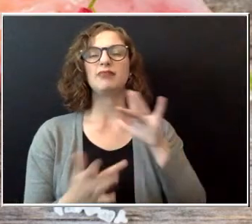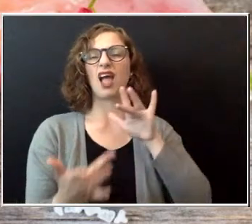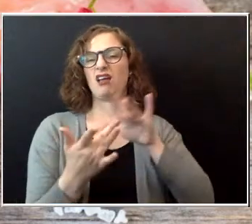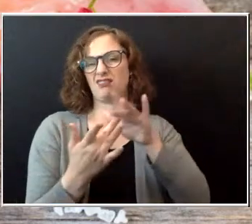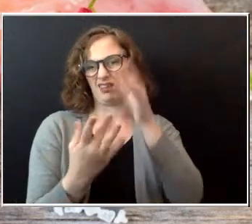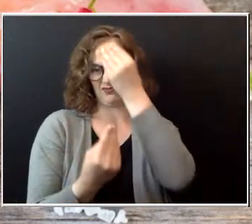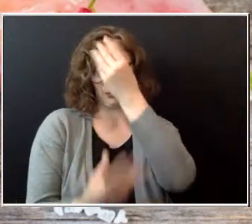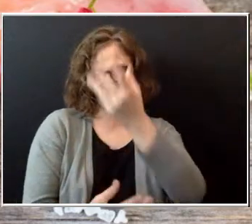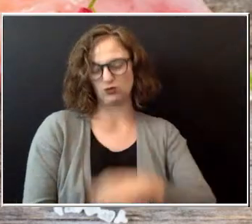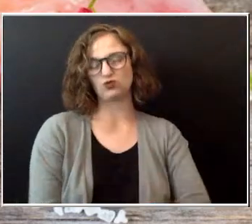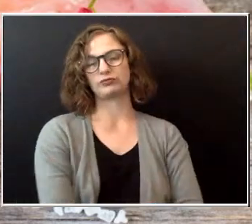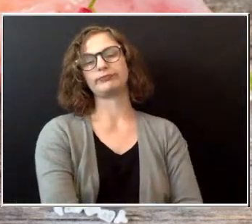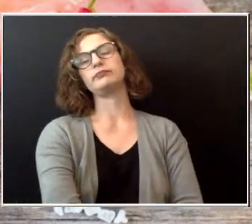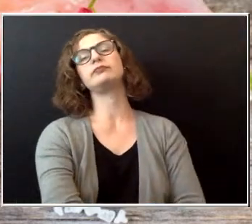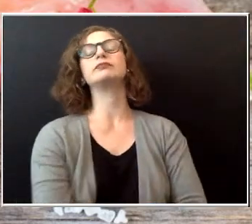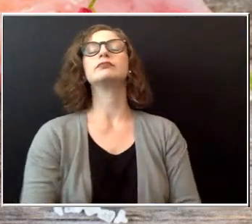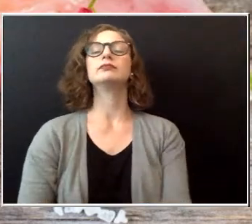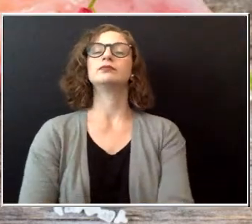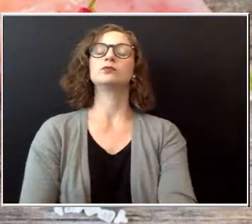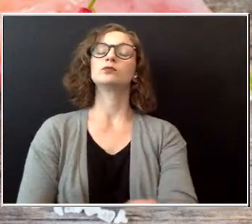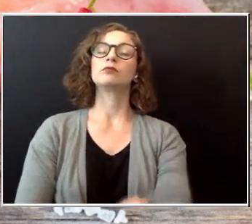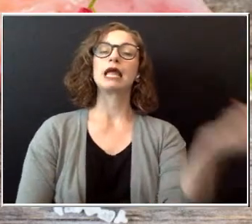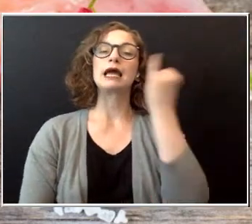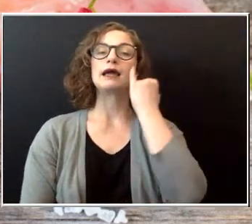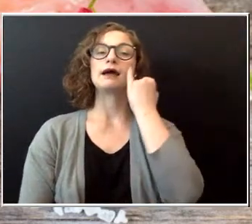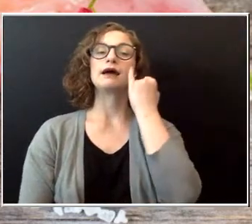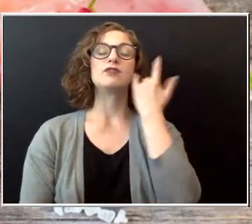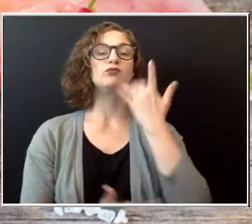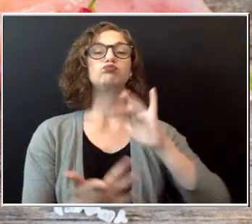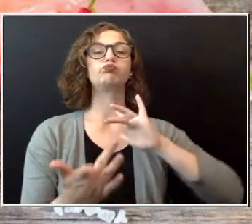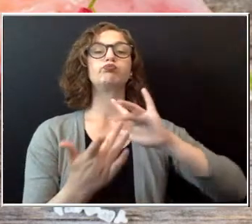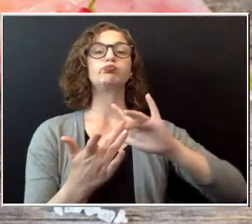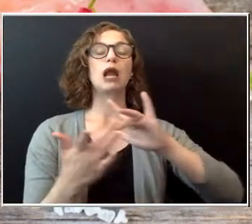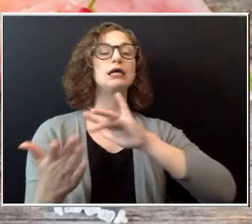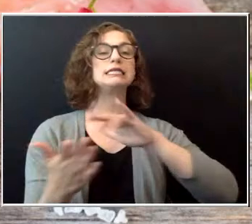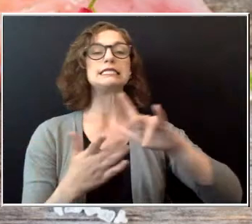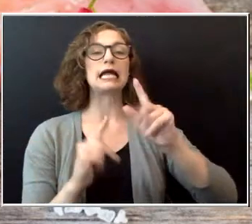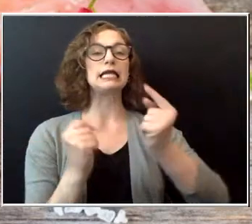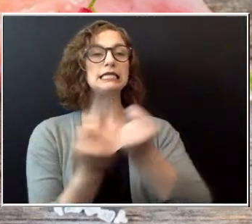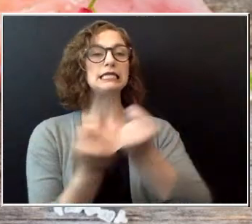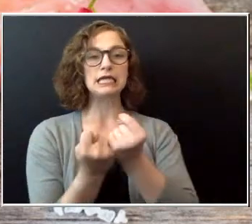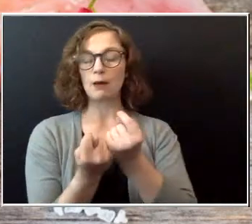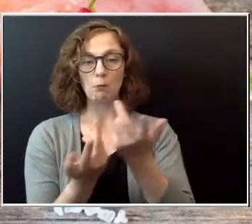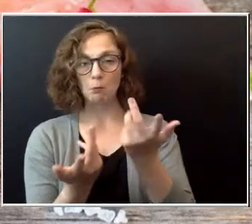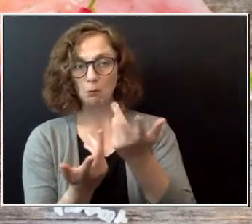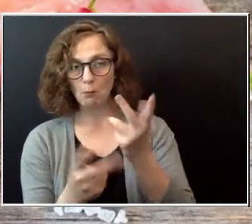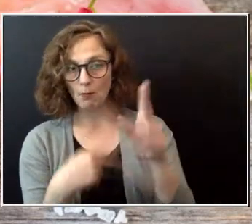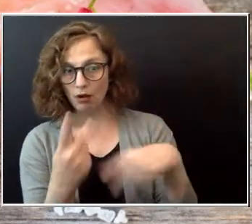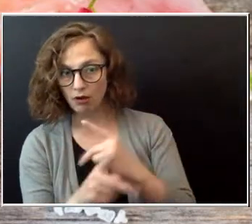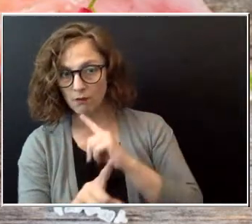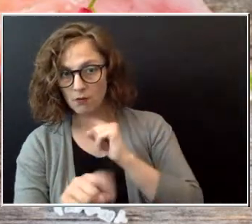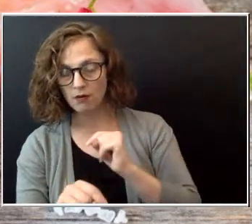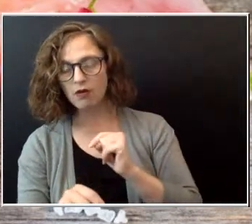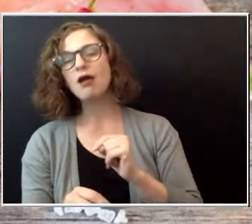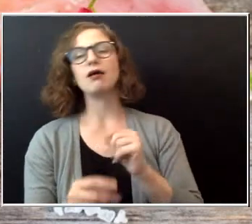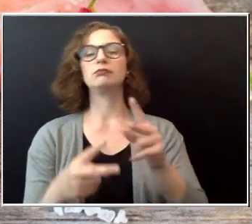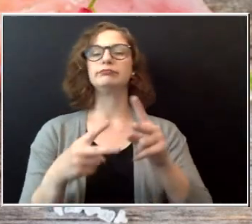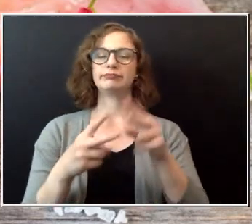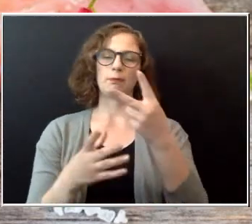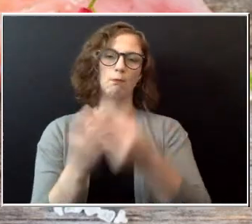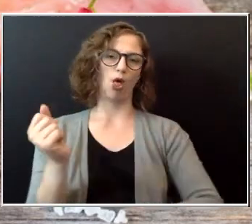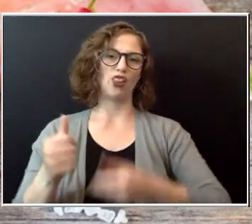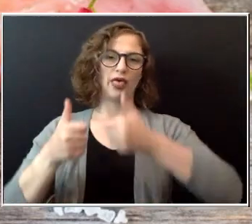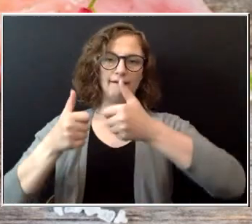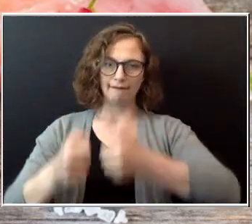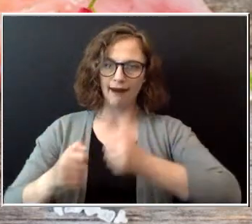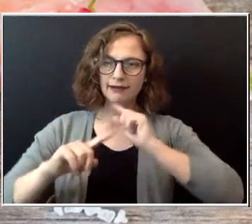someone contacts the study team, what can they expect? They can expect a text back and a phone call back. Like Mandy said, we have a team that